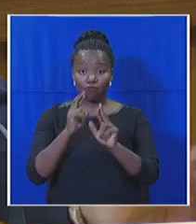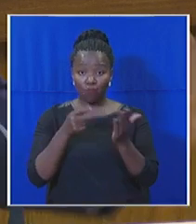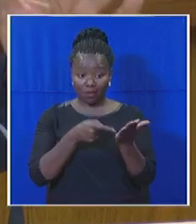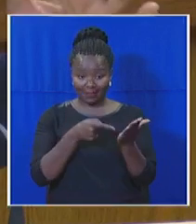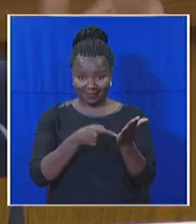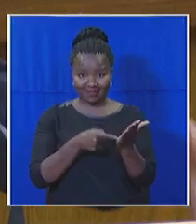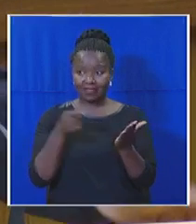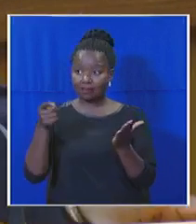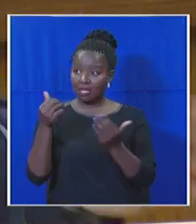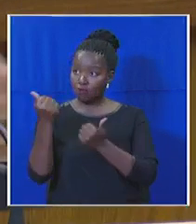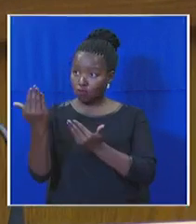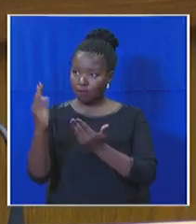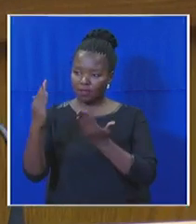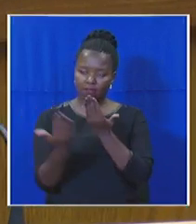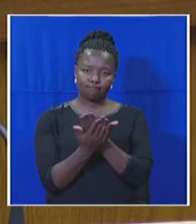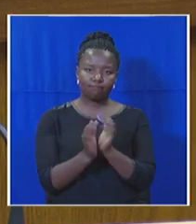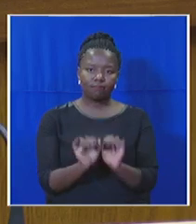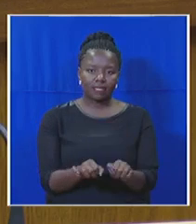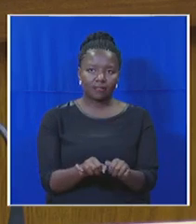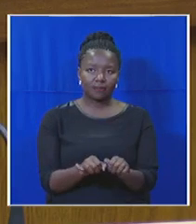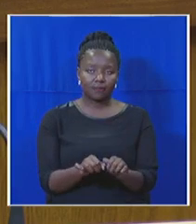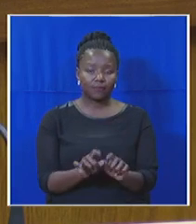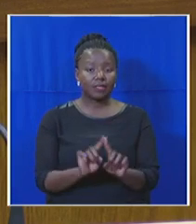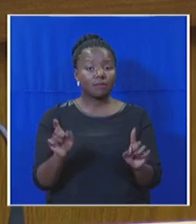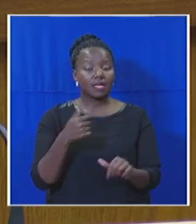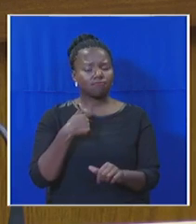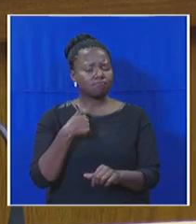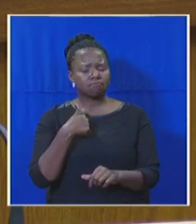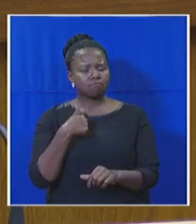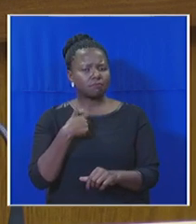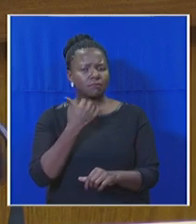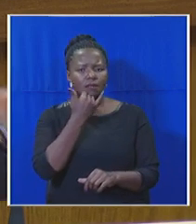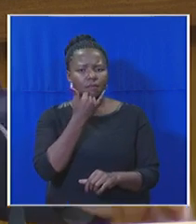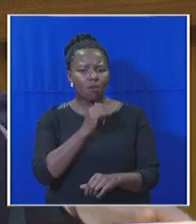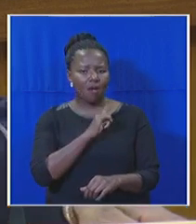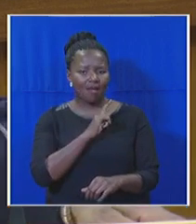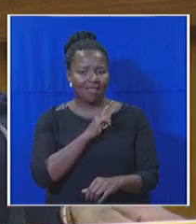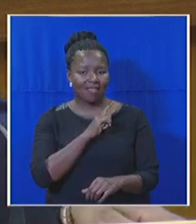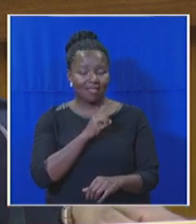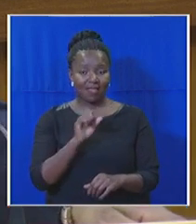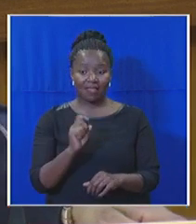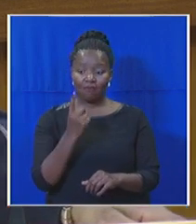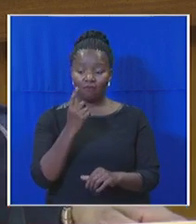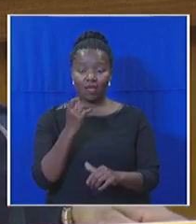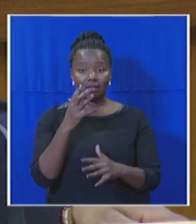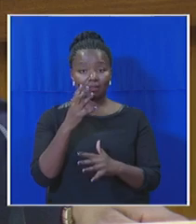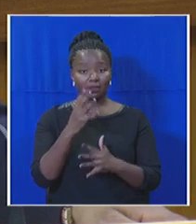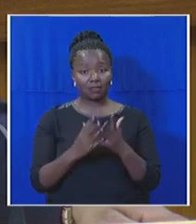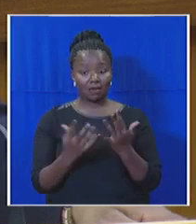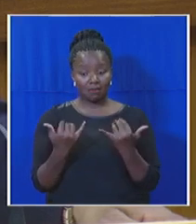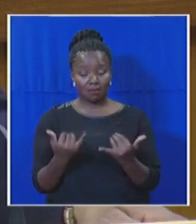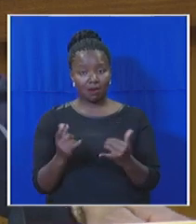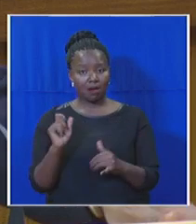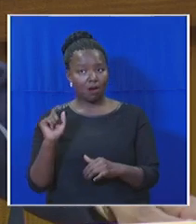so that it will come up. What I am happy about is that for the first time in the country,